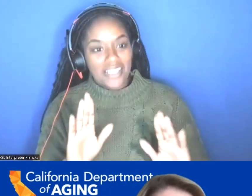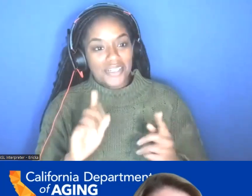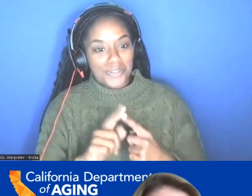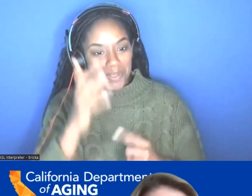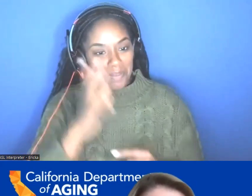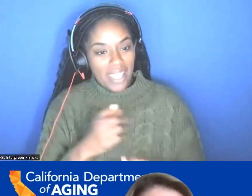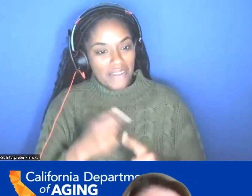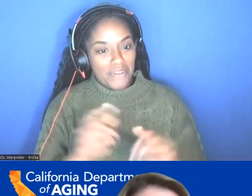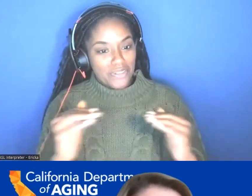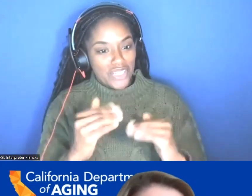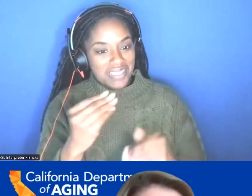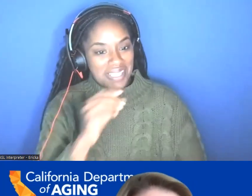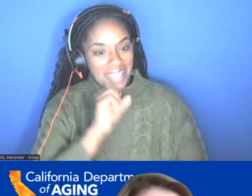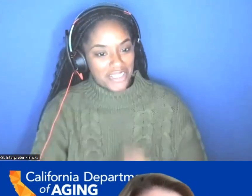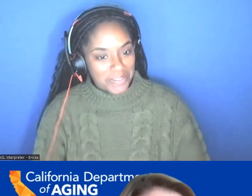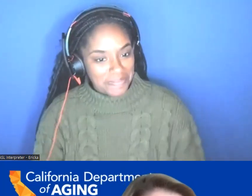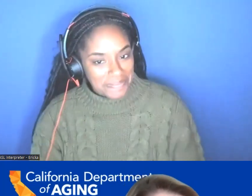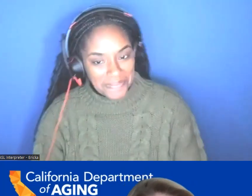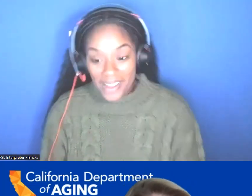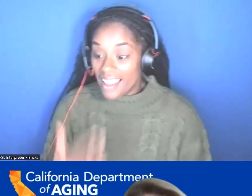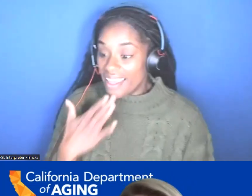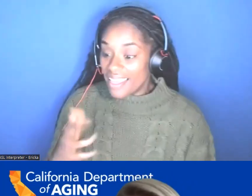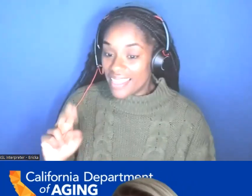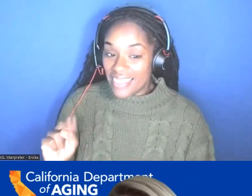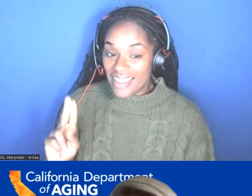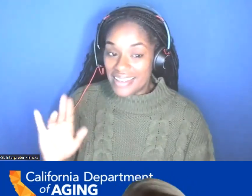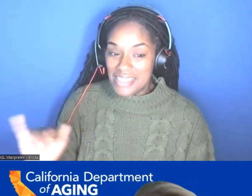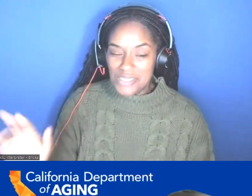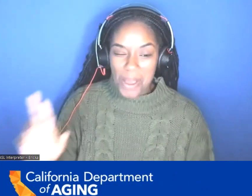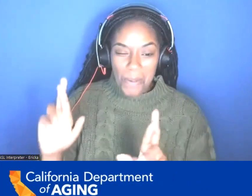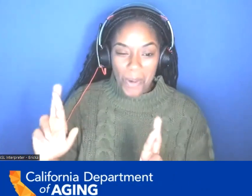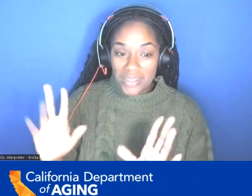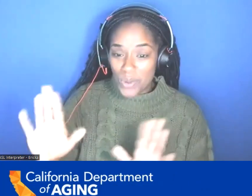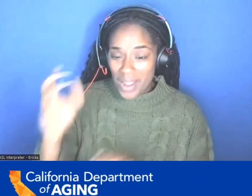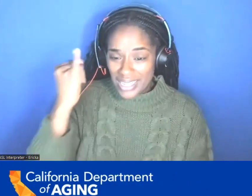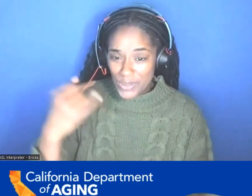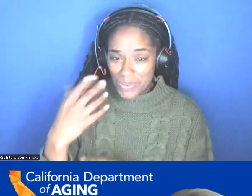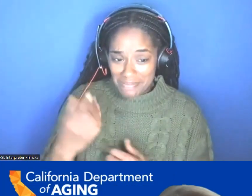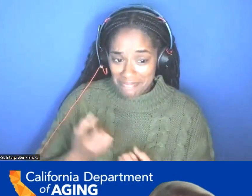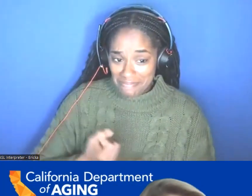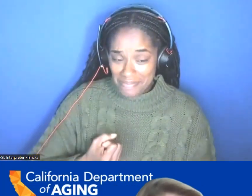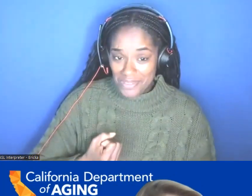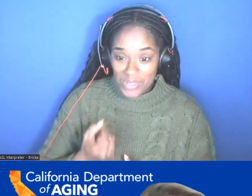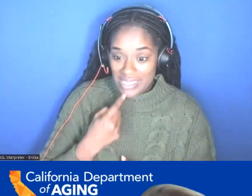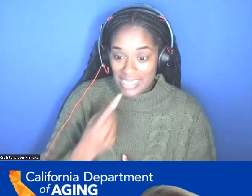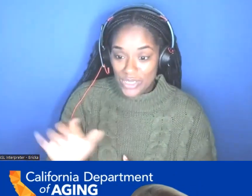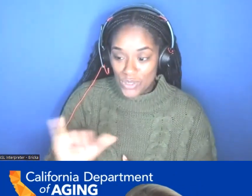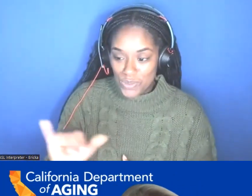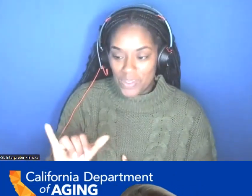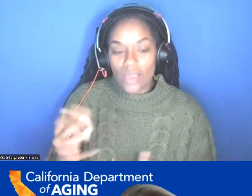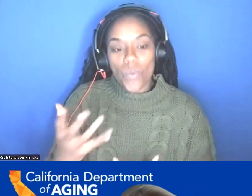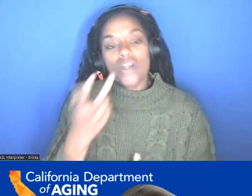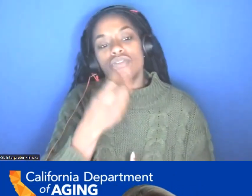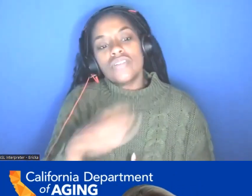Well, thank you, Nancy. Hopefully you get a chance to raise your idea at the end here. So we did want to transition some to talking about some of